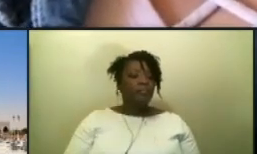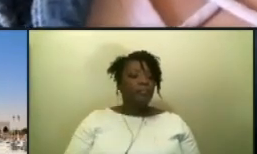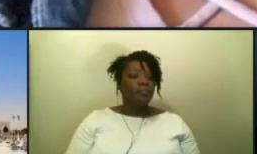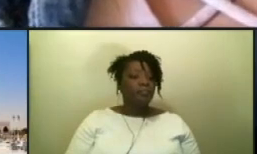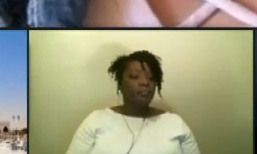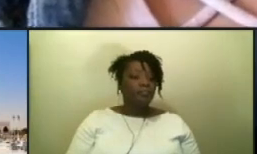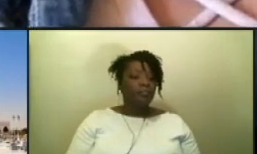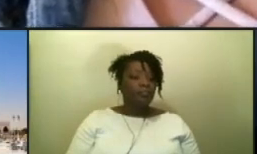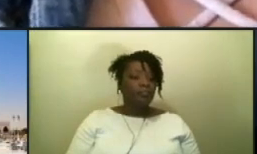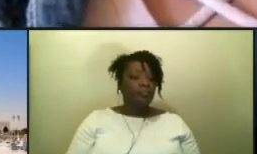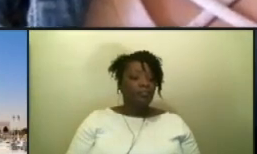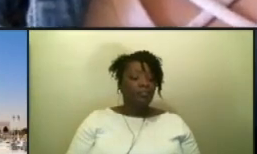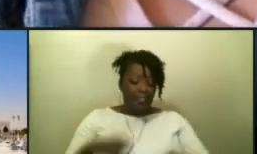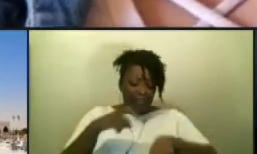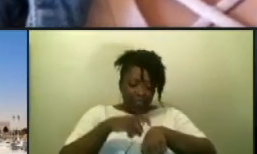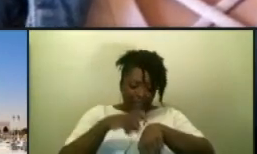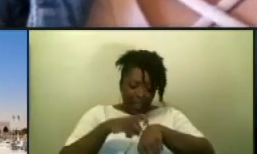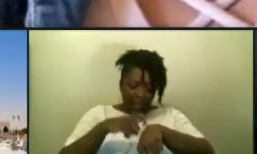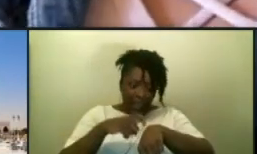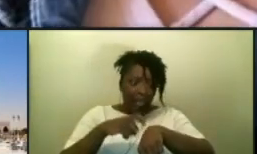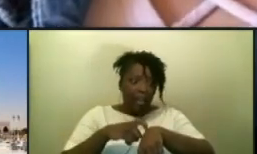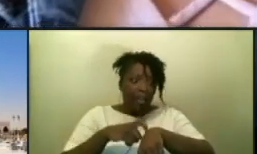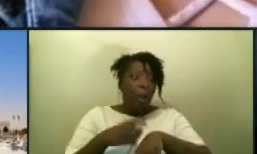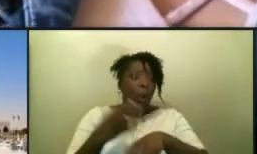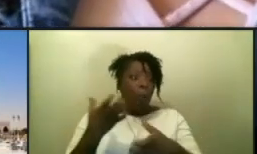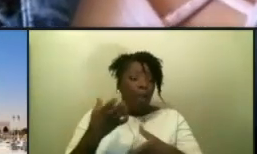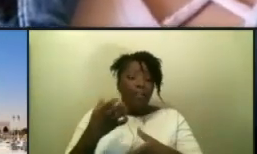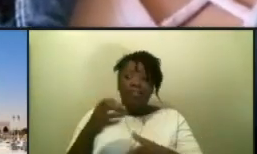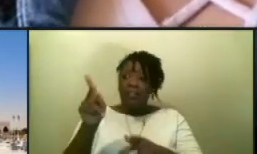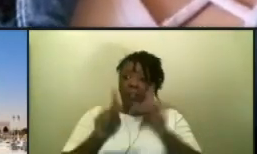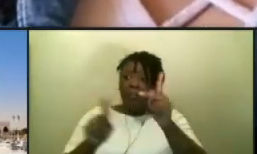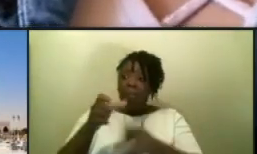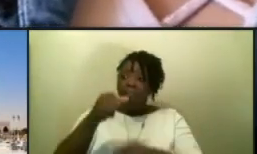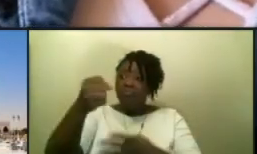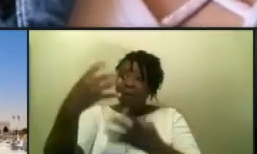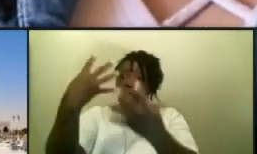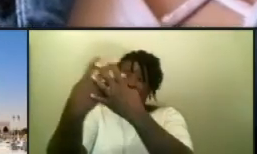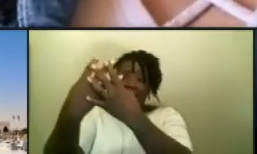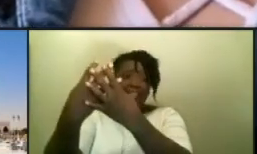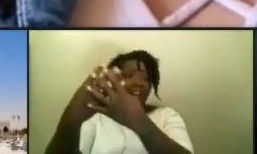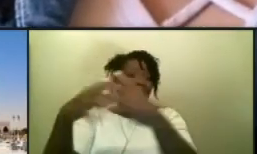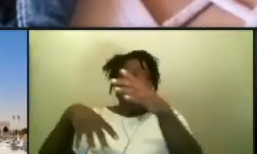basically we're in a race against time to get people released from civil